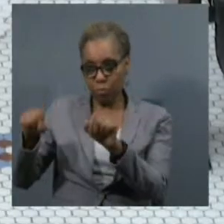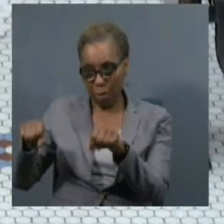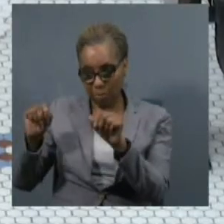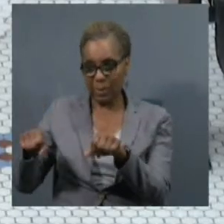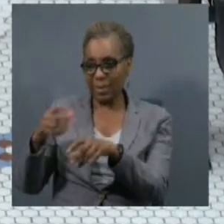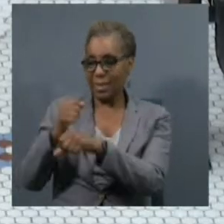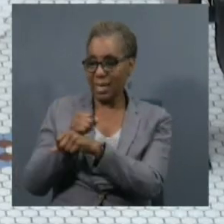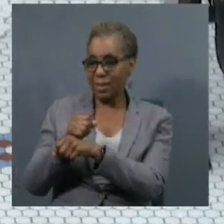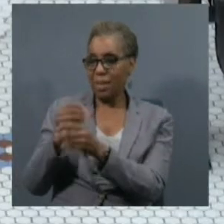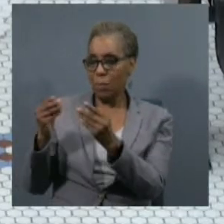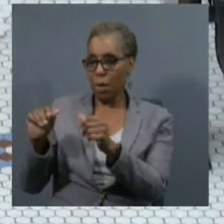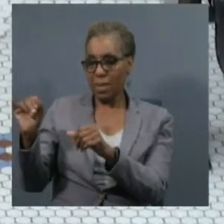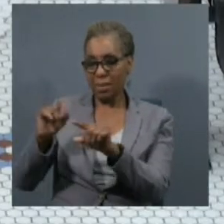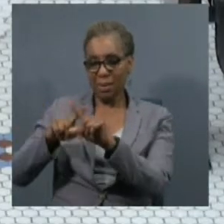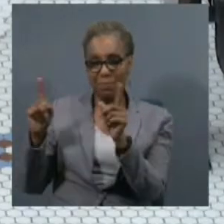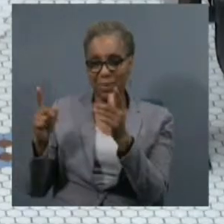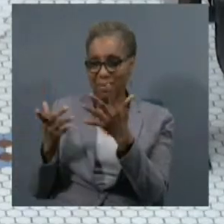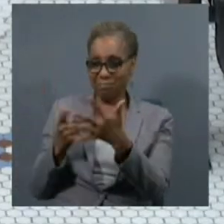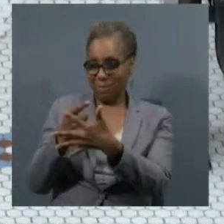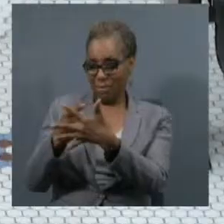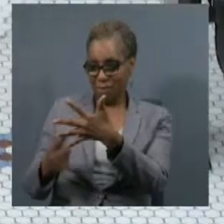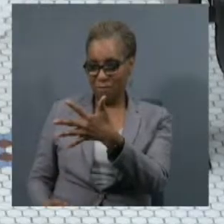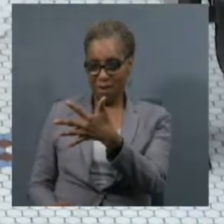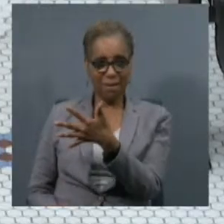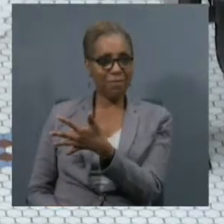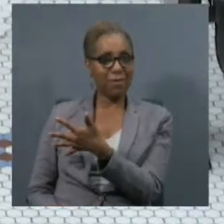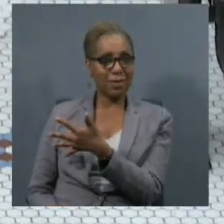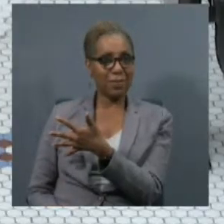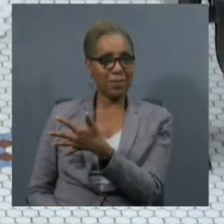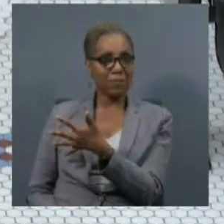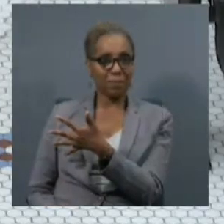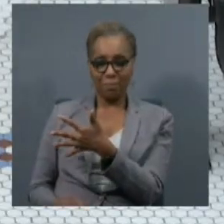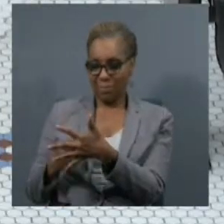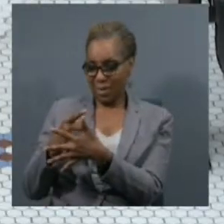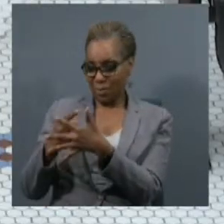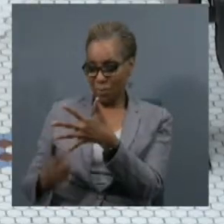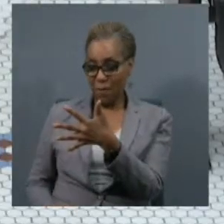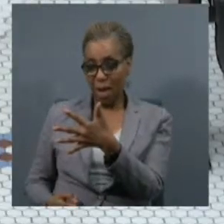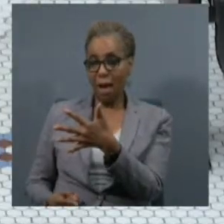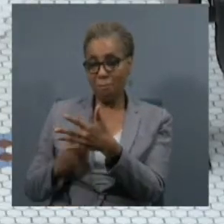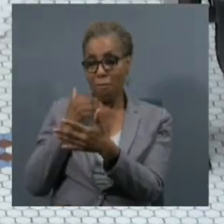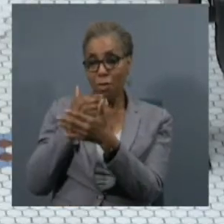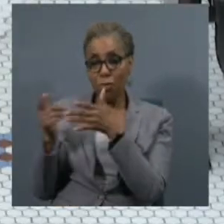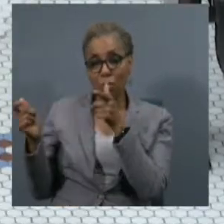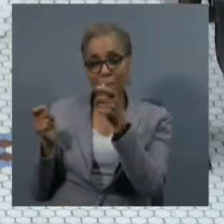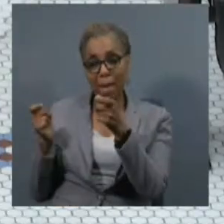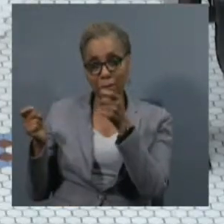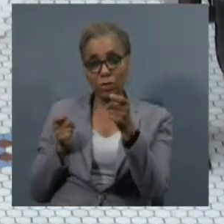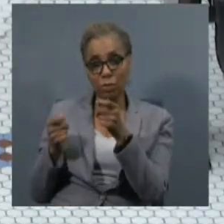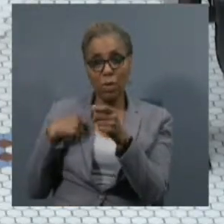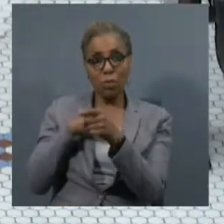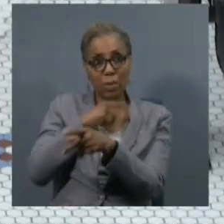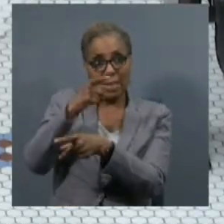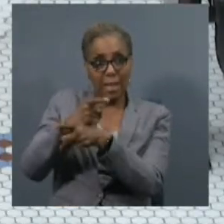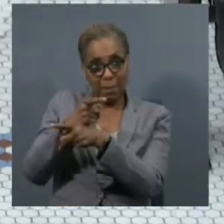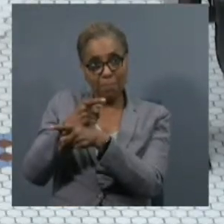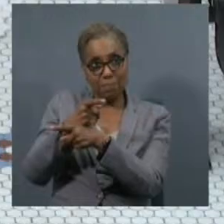property insurance on, but other than that, they're pretty well managed, the ones that we kept under